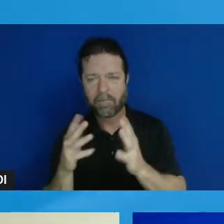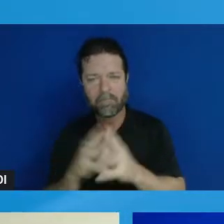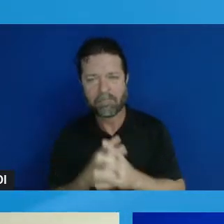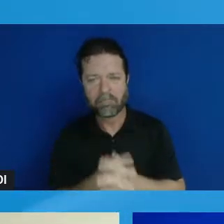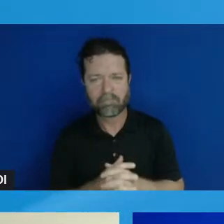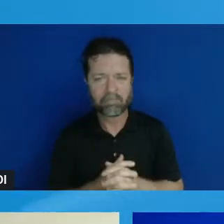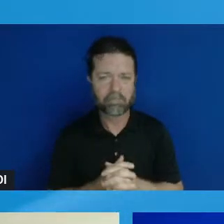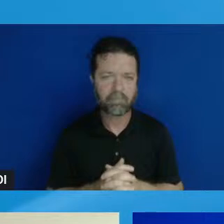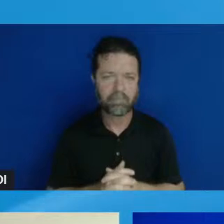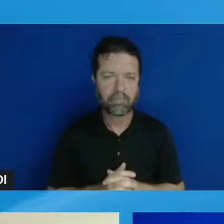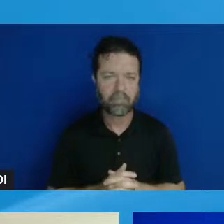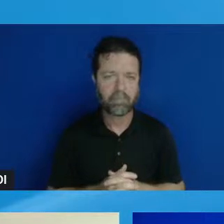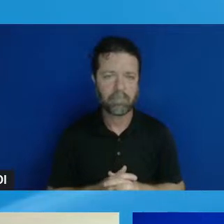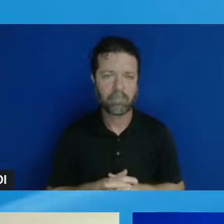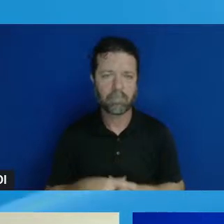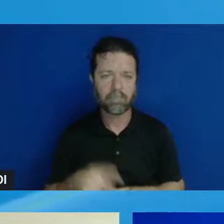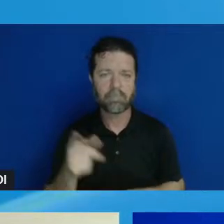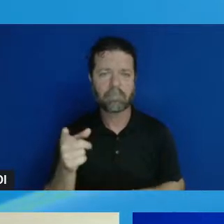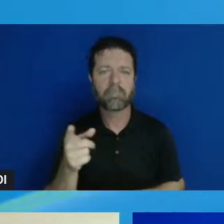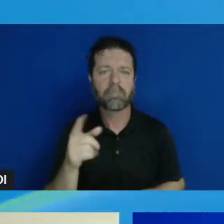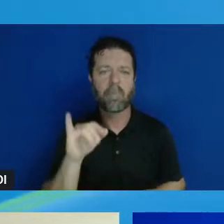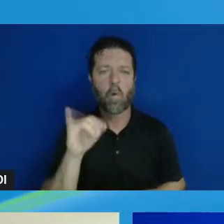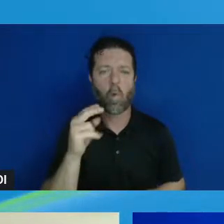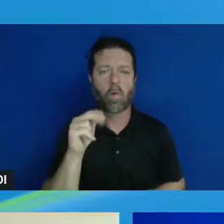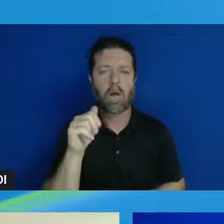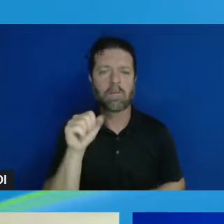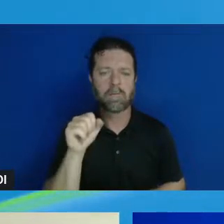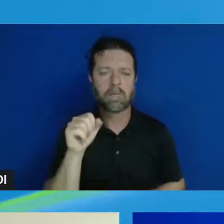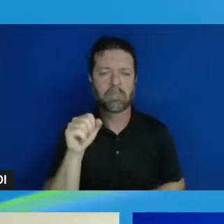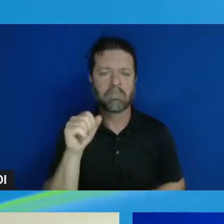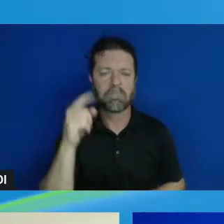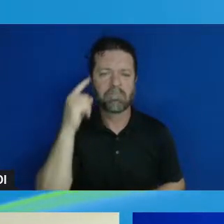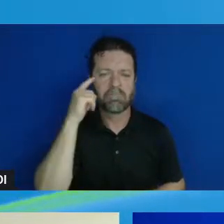Jonas, I think we need to, you're Yeah. breaking up really bad.